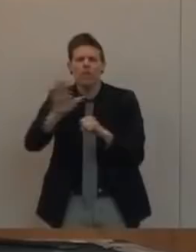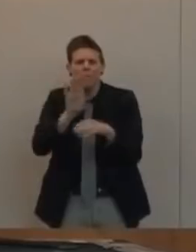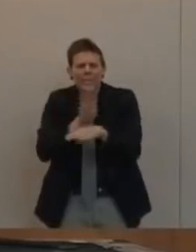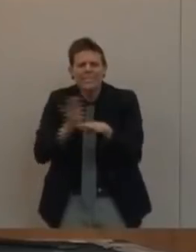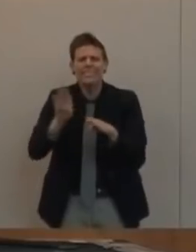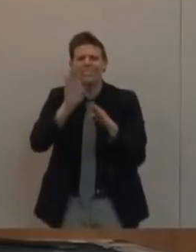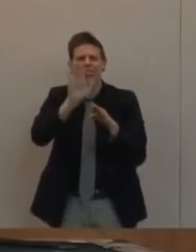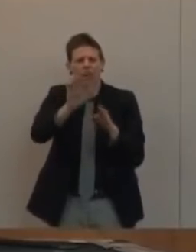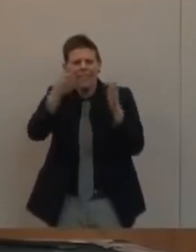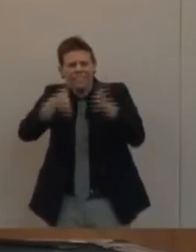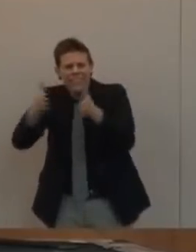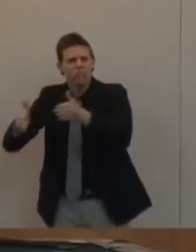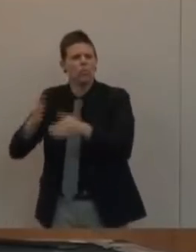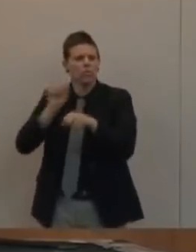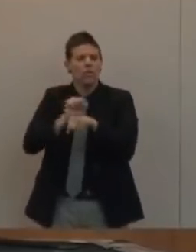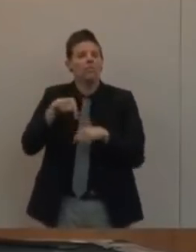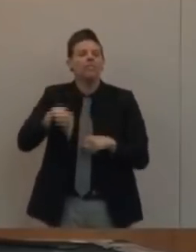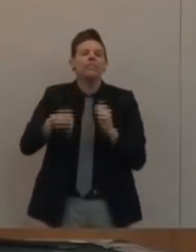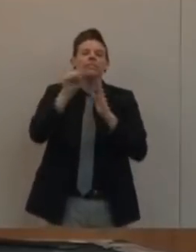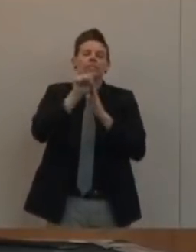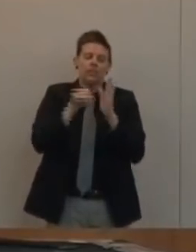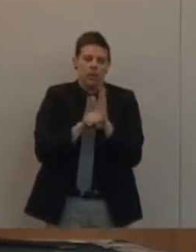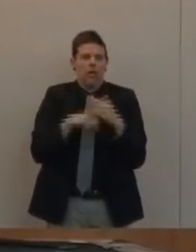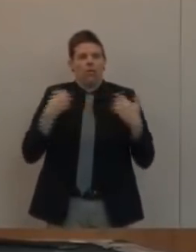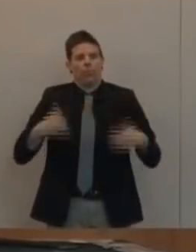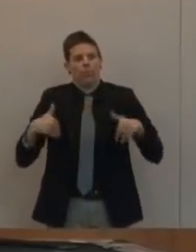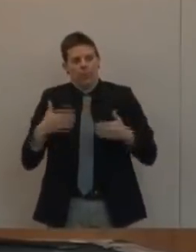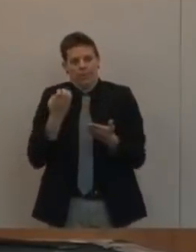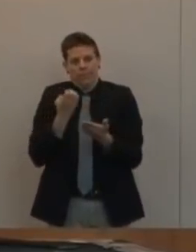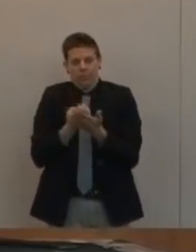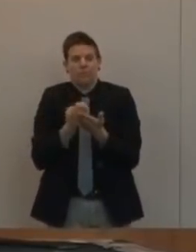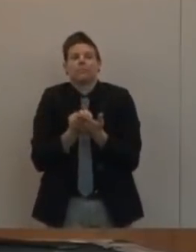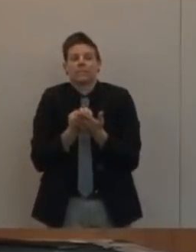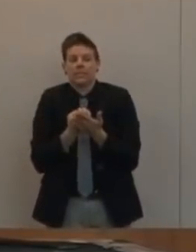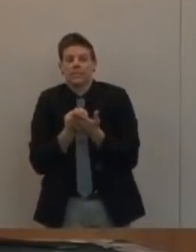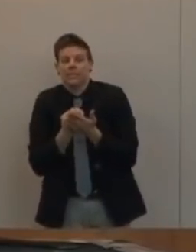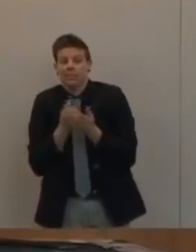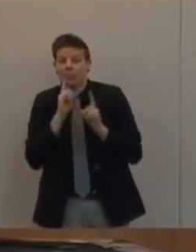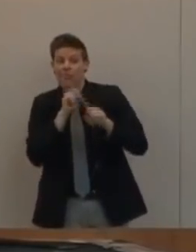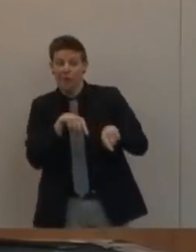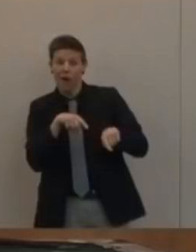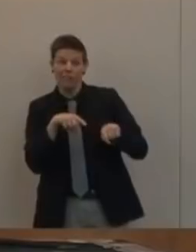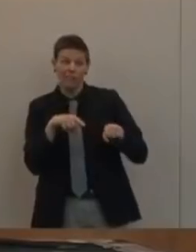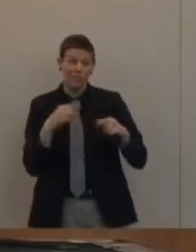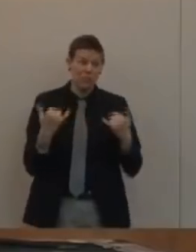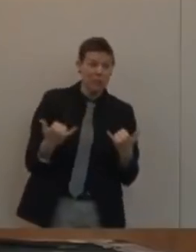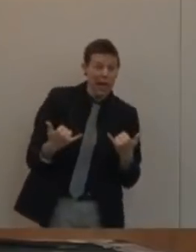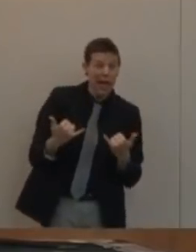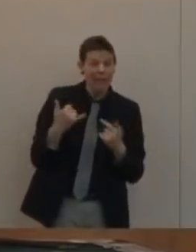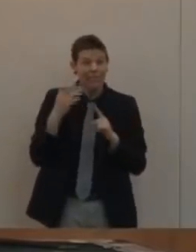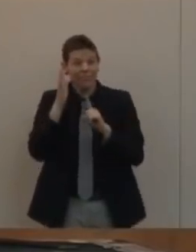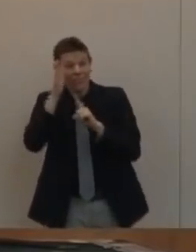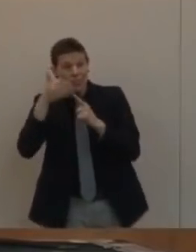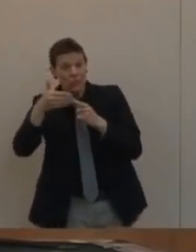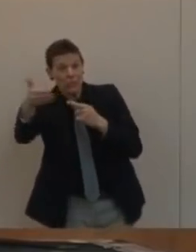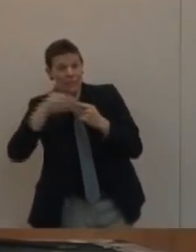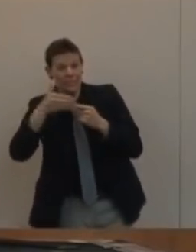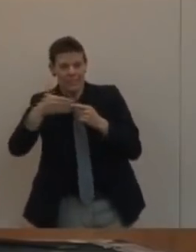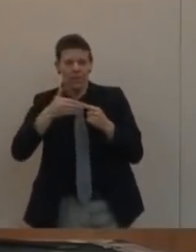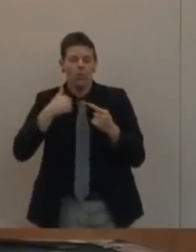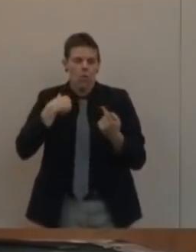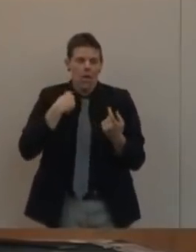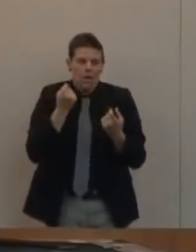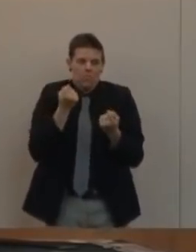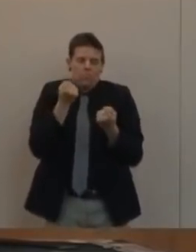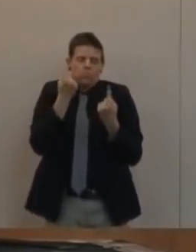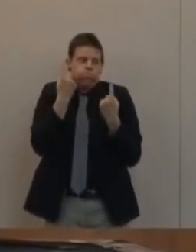and this state needs an economic response today and for the future, and we are clear about that.